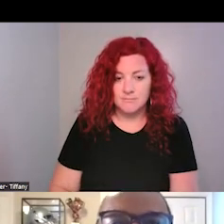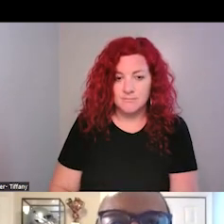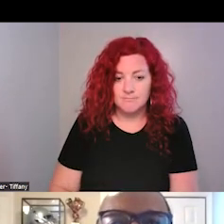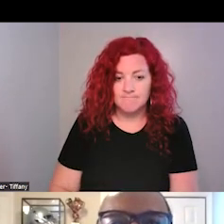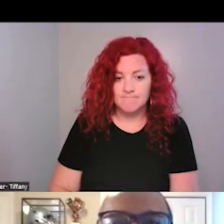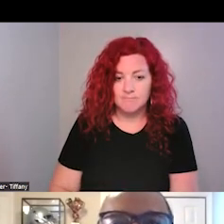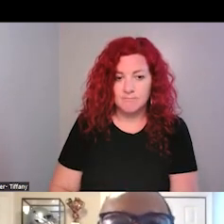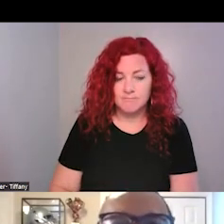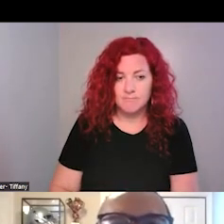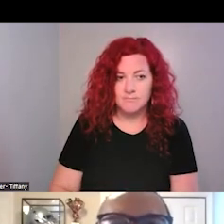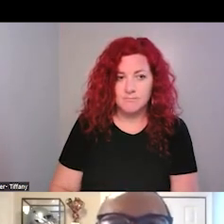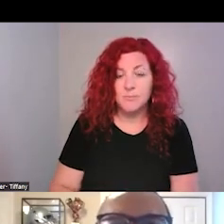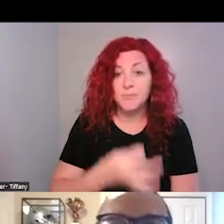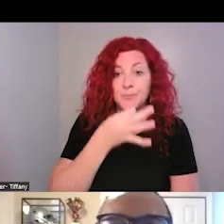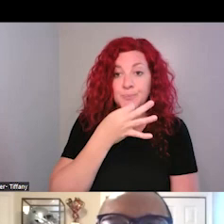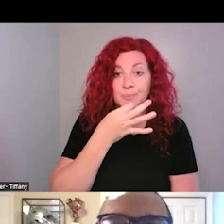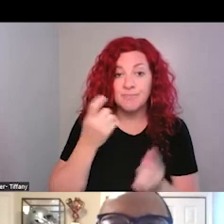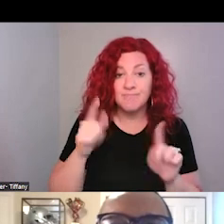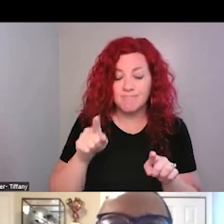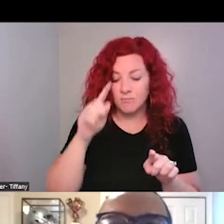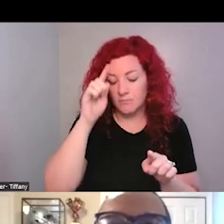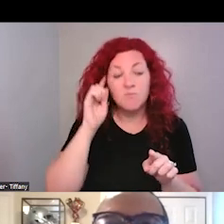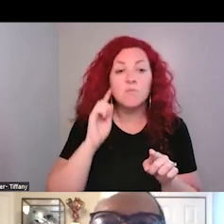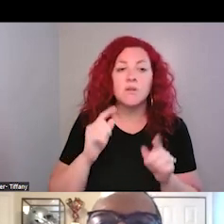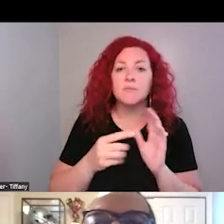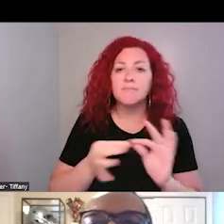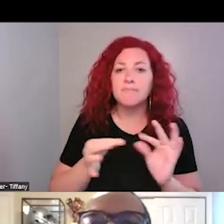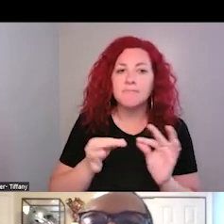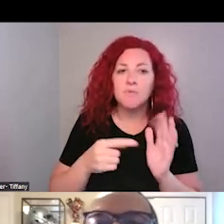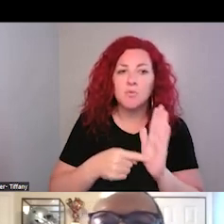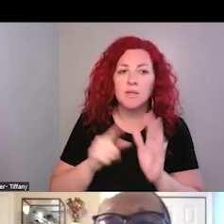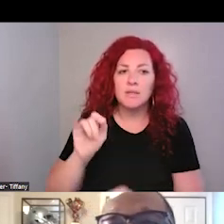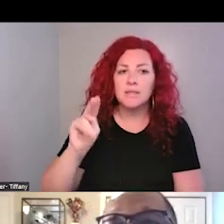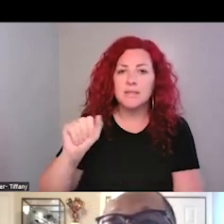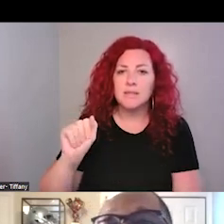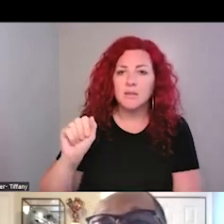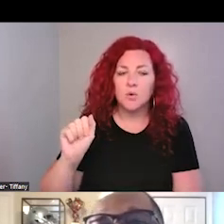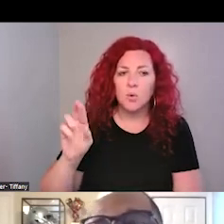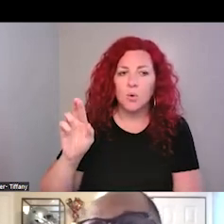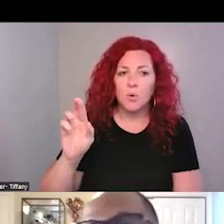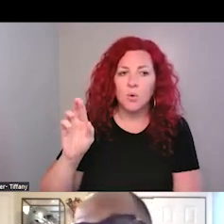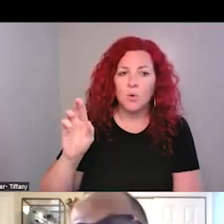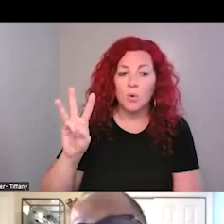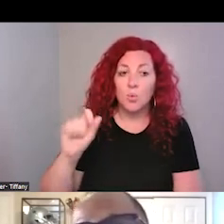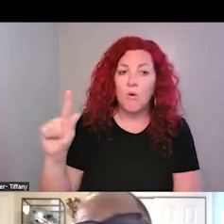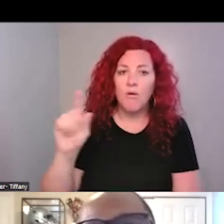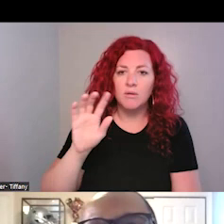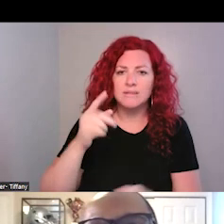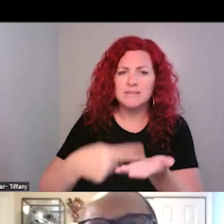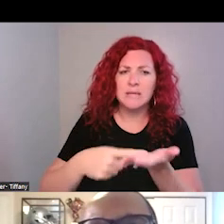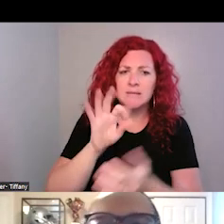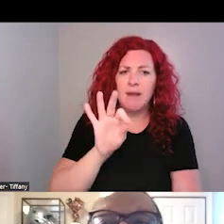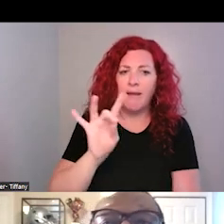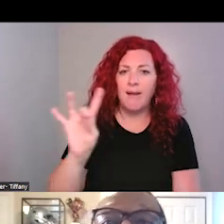And then coming soon, as I mentioned, we'll have Representative Tina Orwell talking on 988 from Washington State on